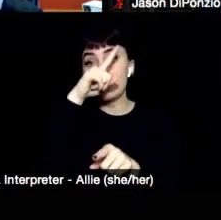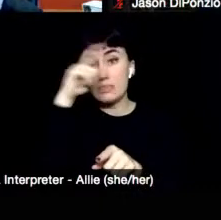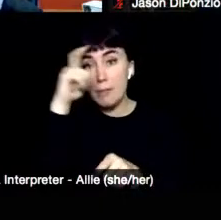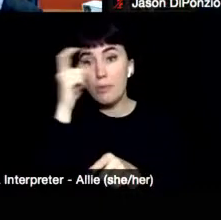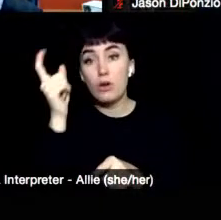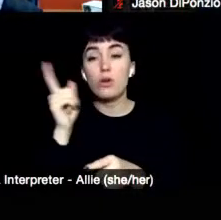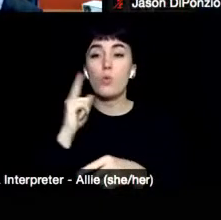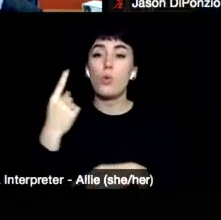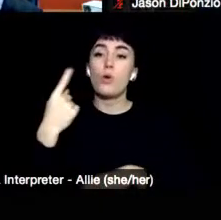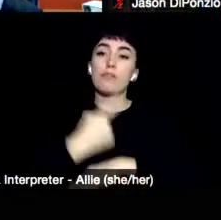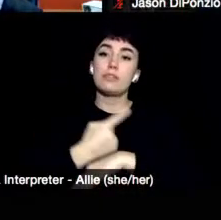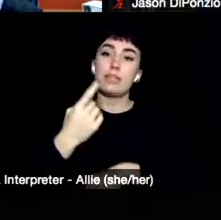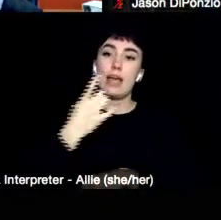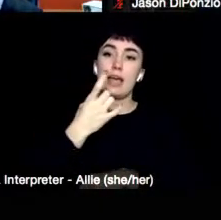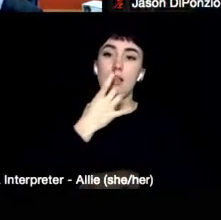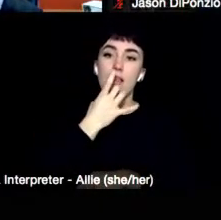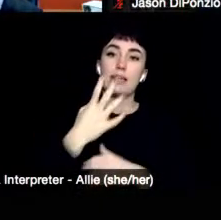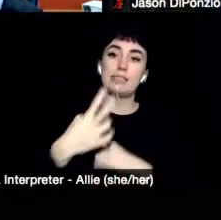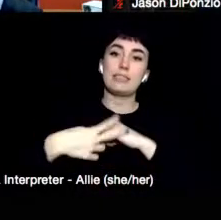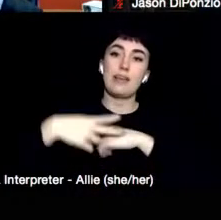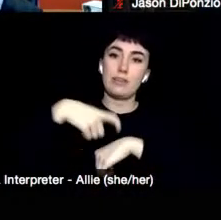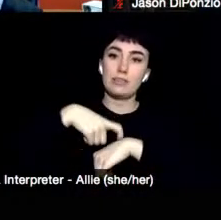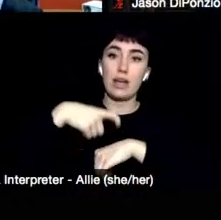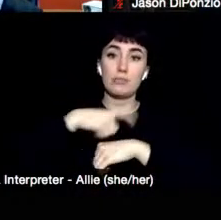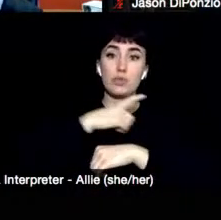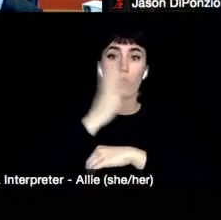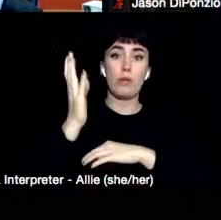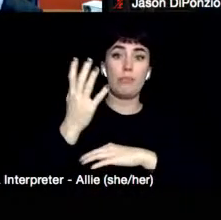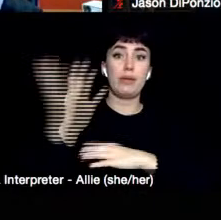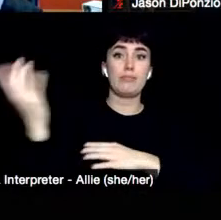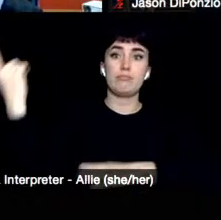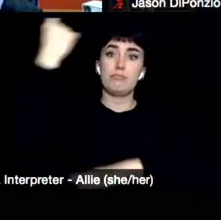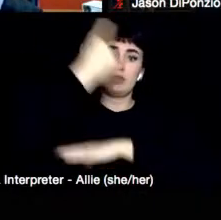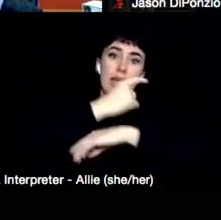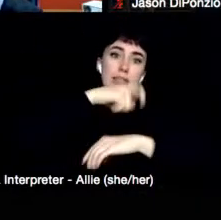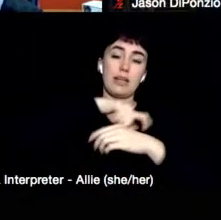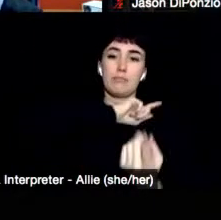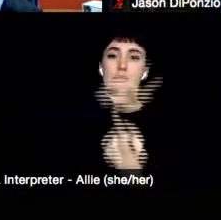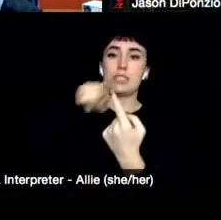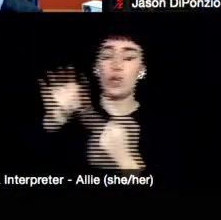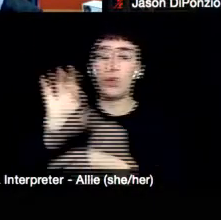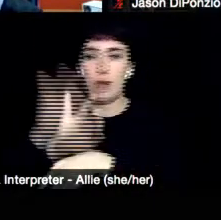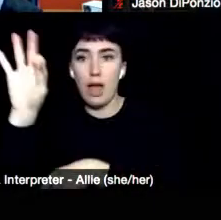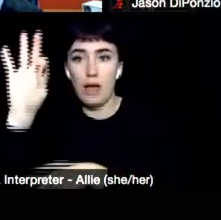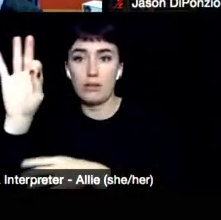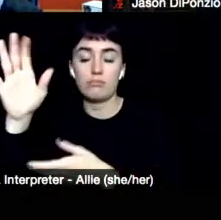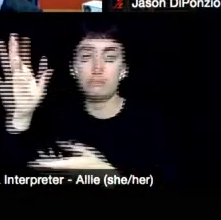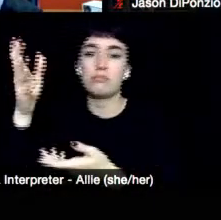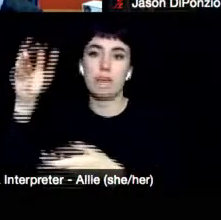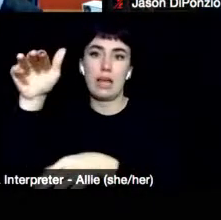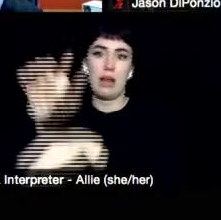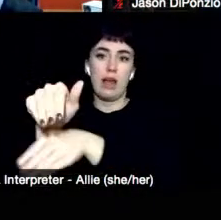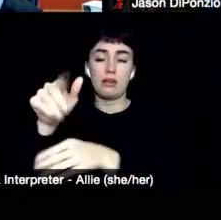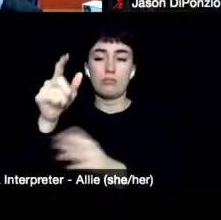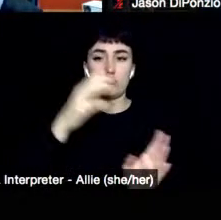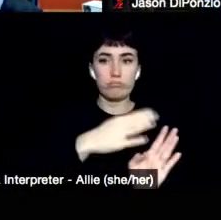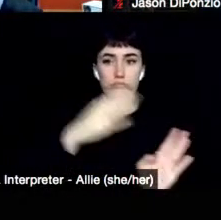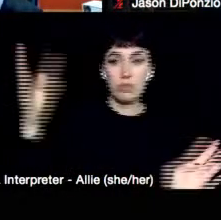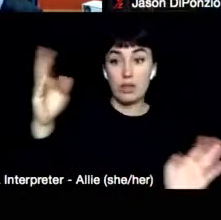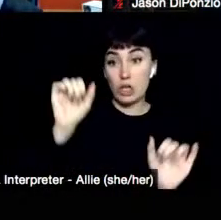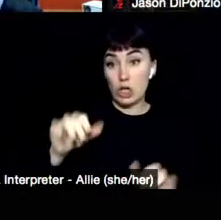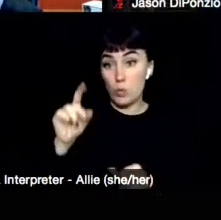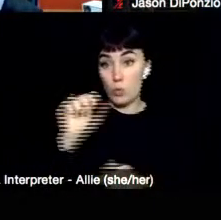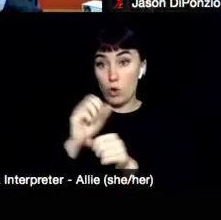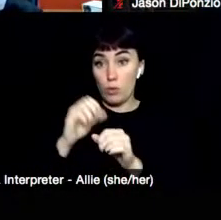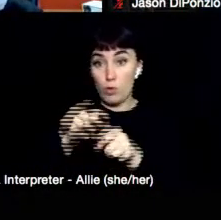daylight savings time and it's daylight through 9 o'clock? Is it possible we could do it anything extensively during that time